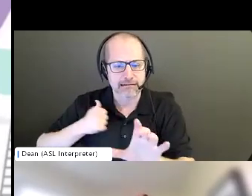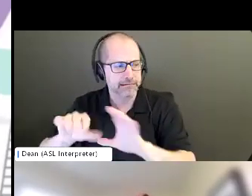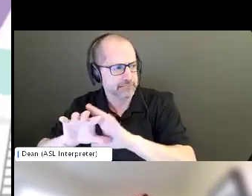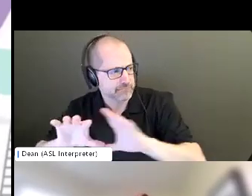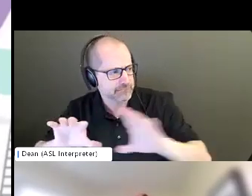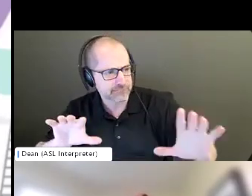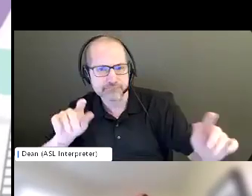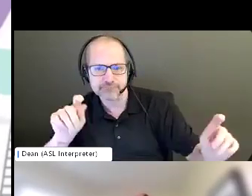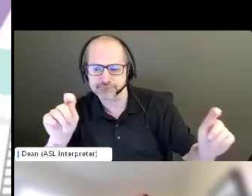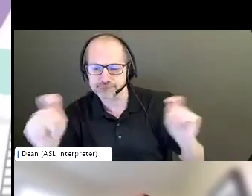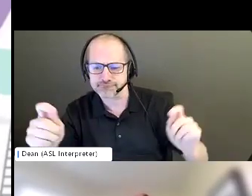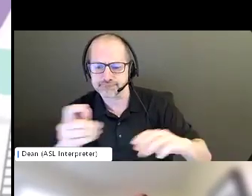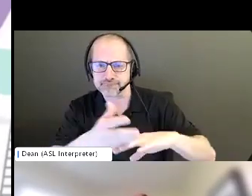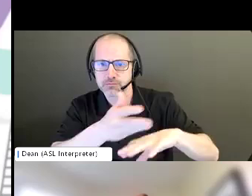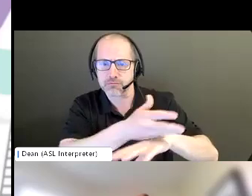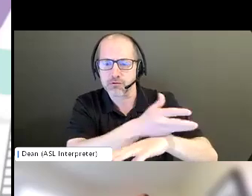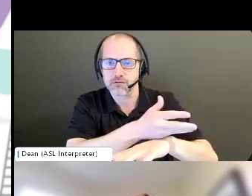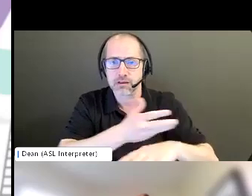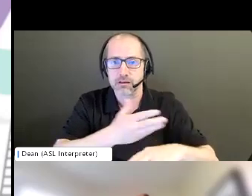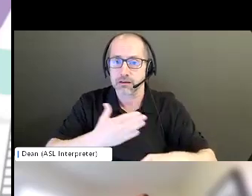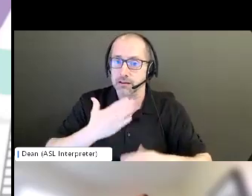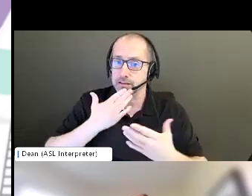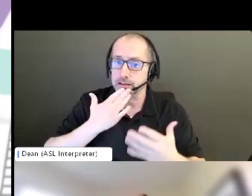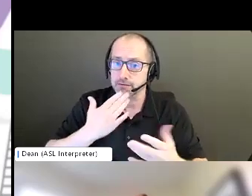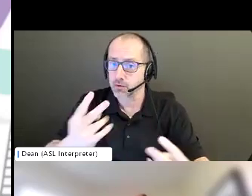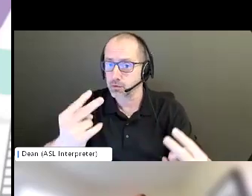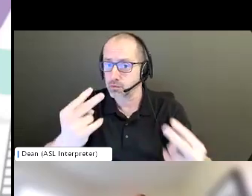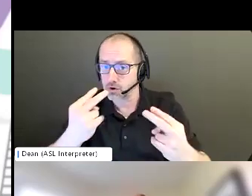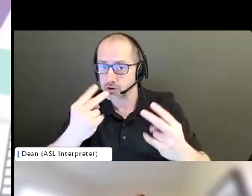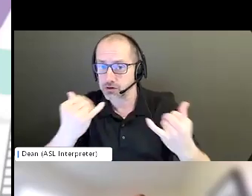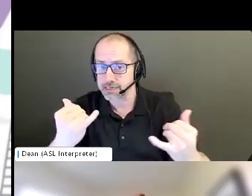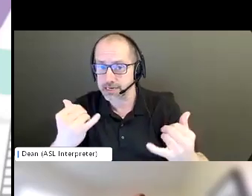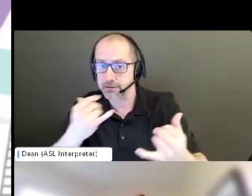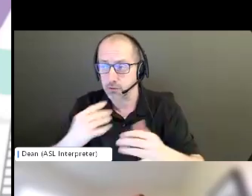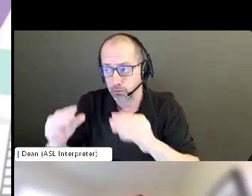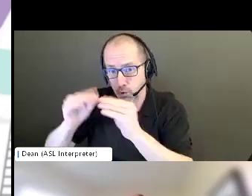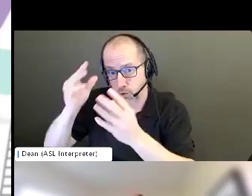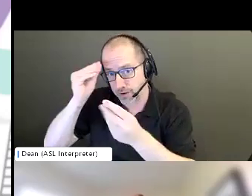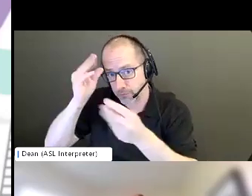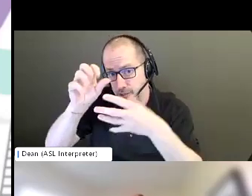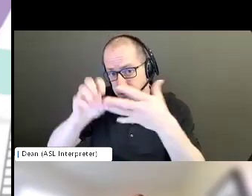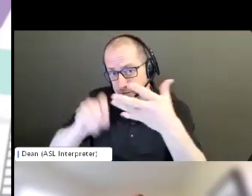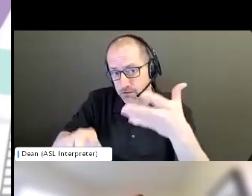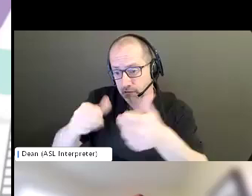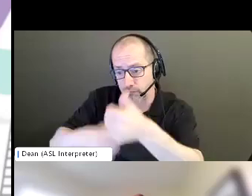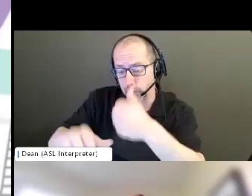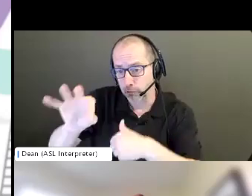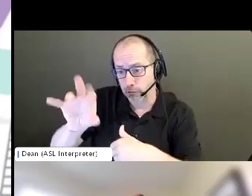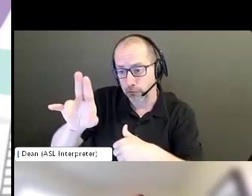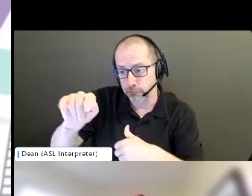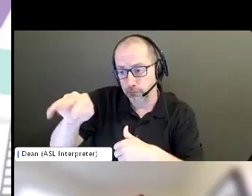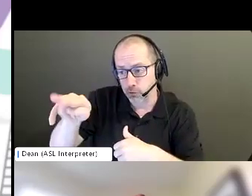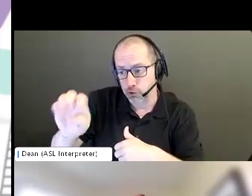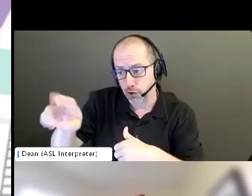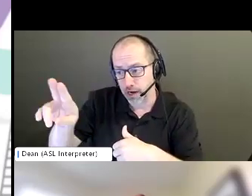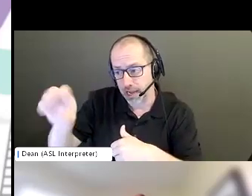We are so pleased that you're able to join with us to learn more information about Future Us and what's happening across Canada and the progress that we have